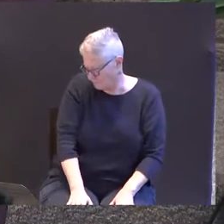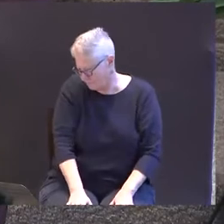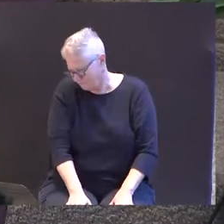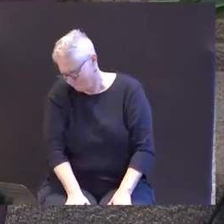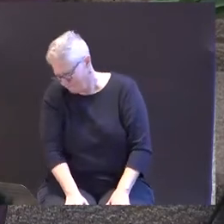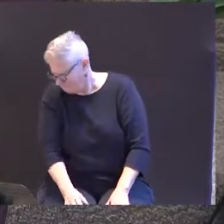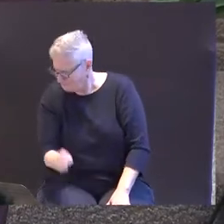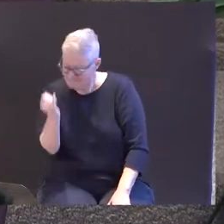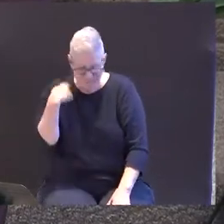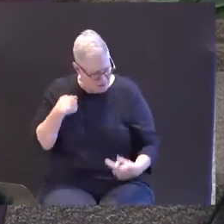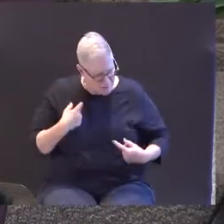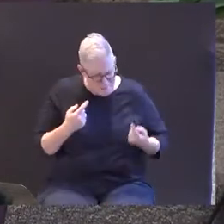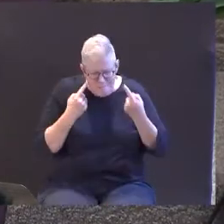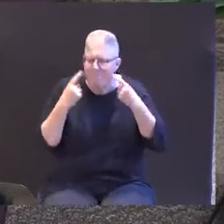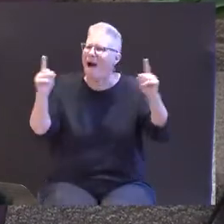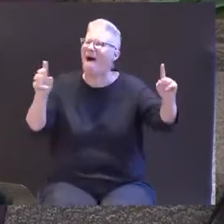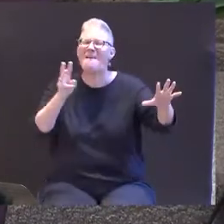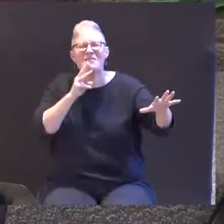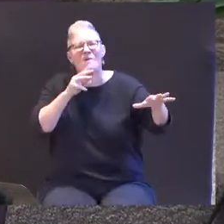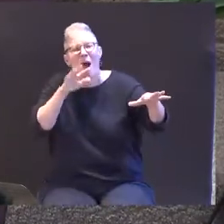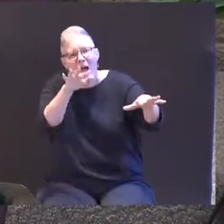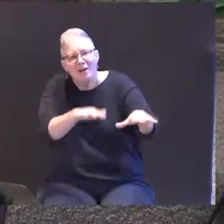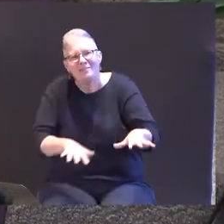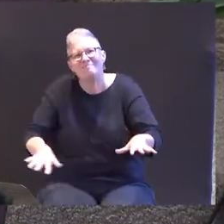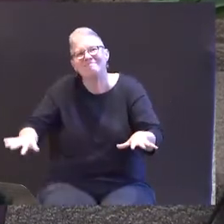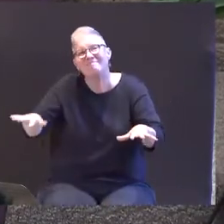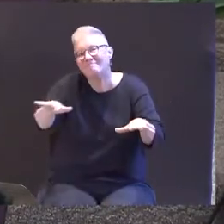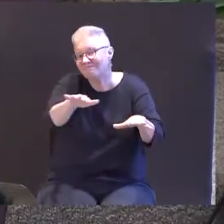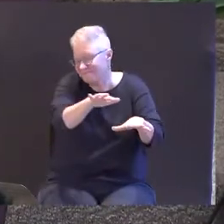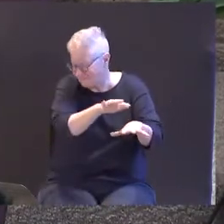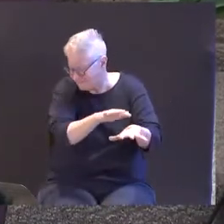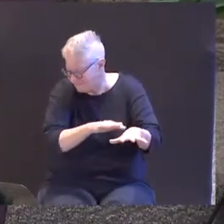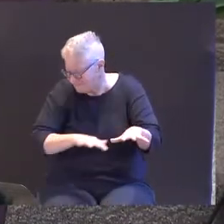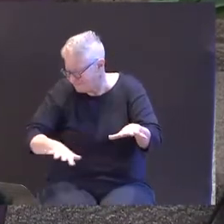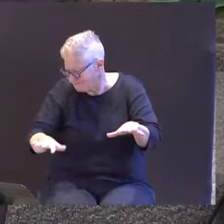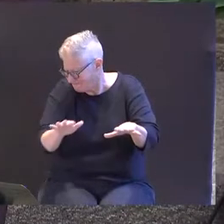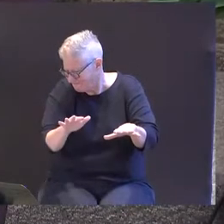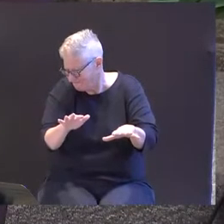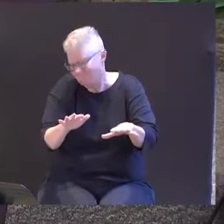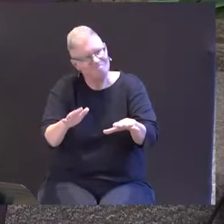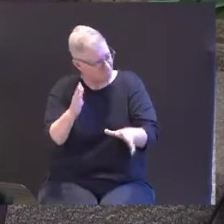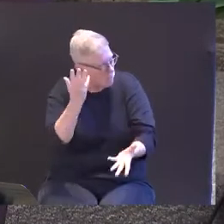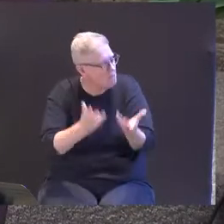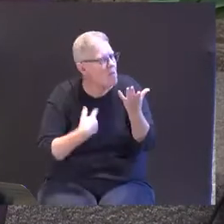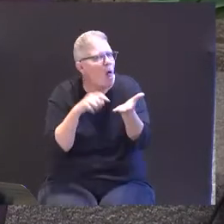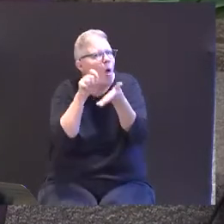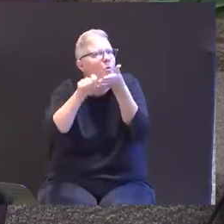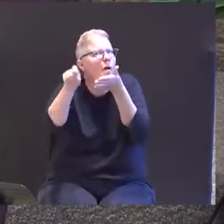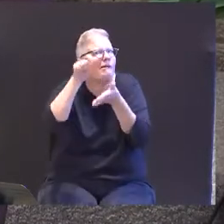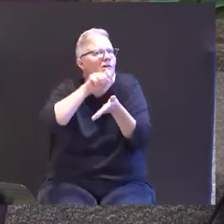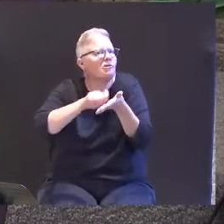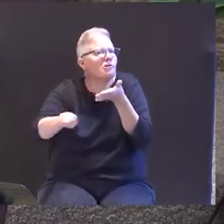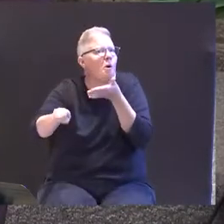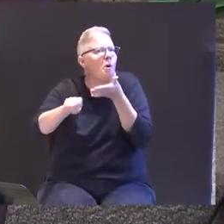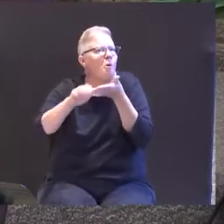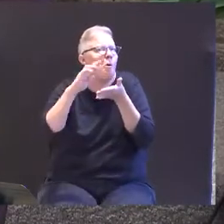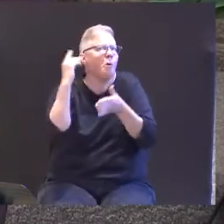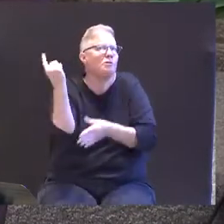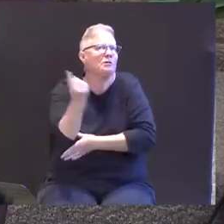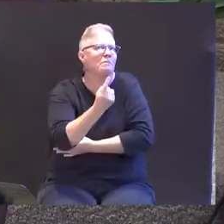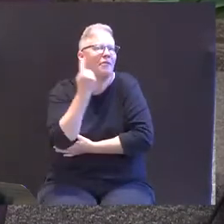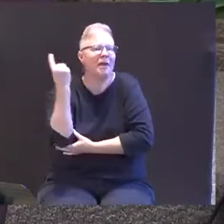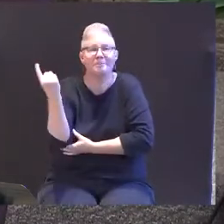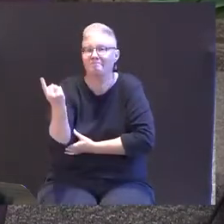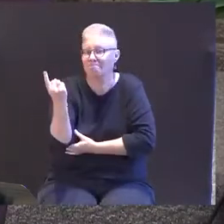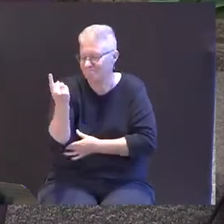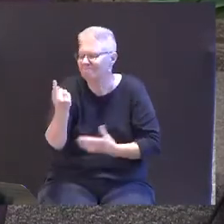And if I make it to the water side, I'll be sure to write you a note or something.